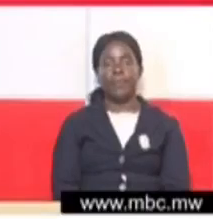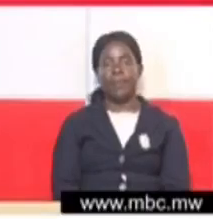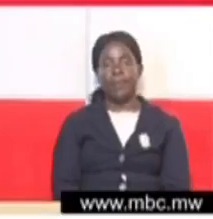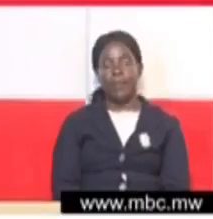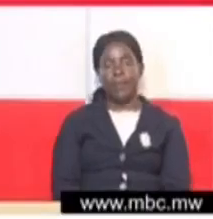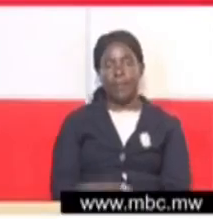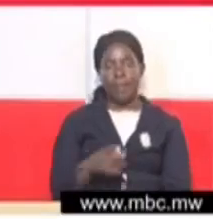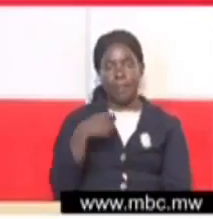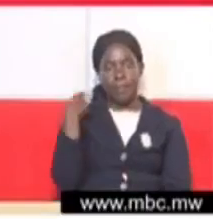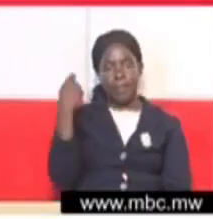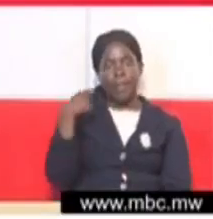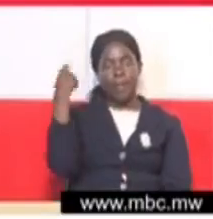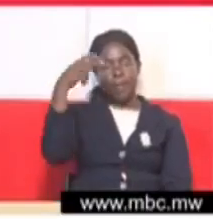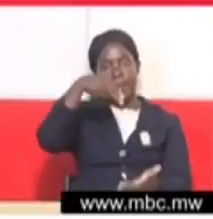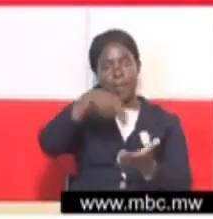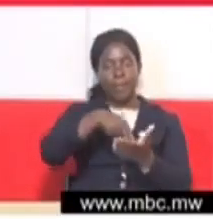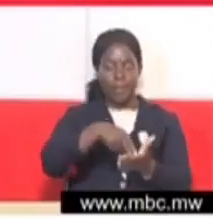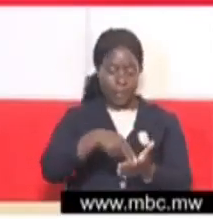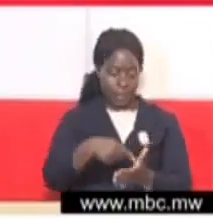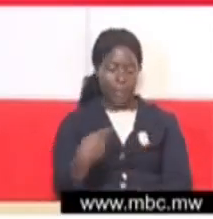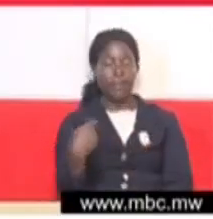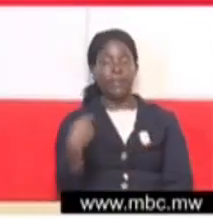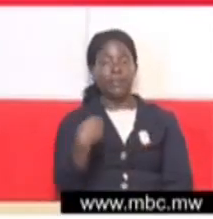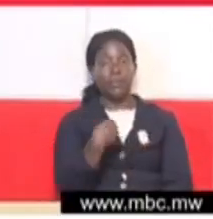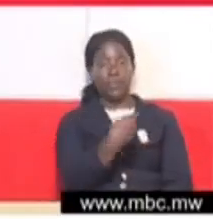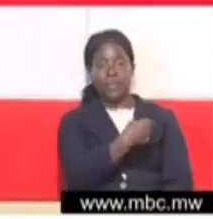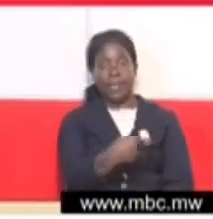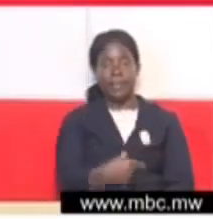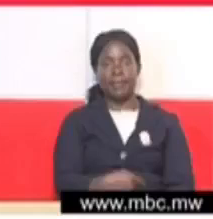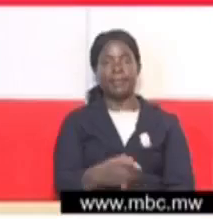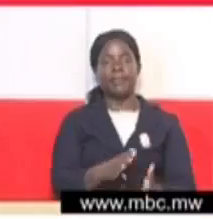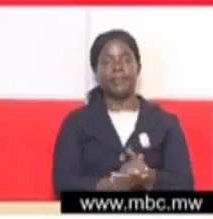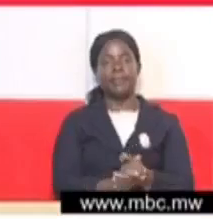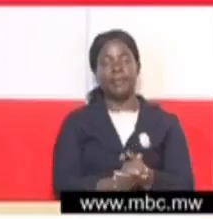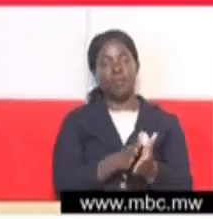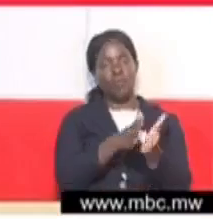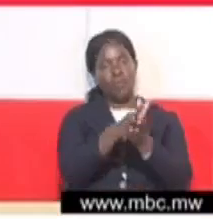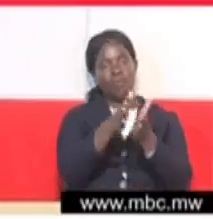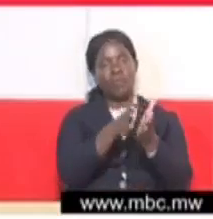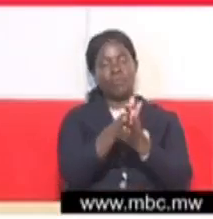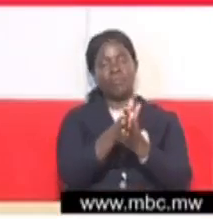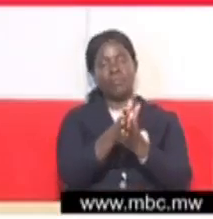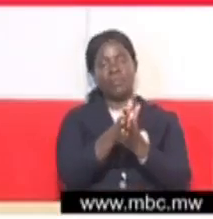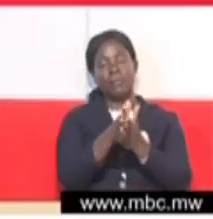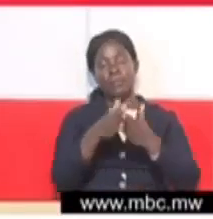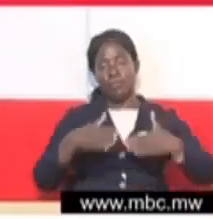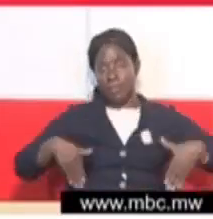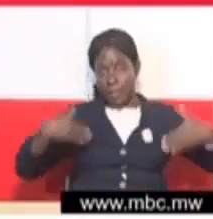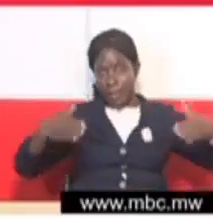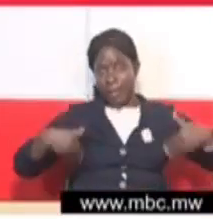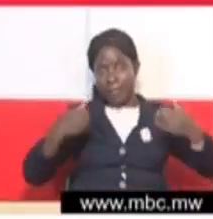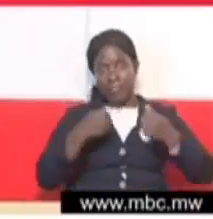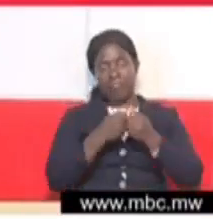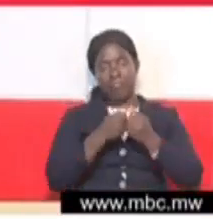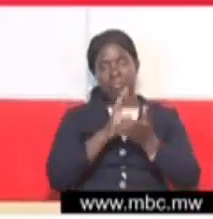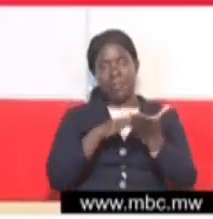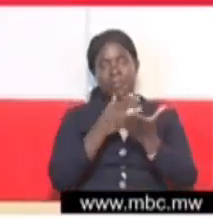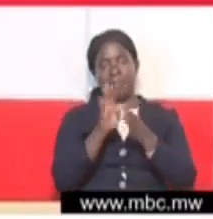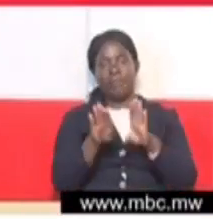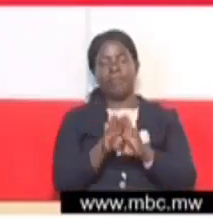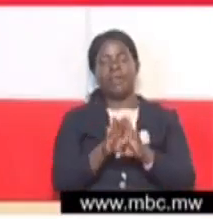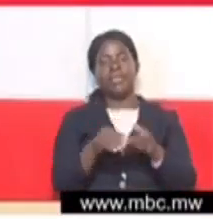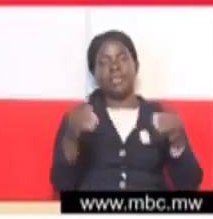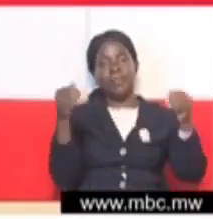Meanwhile, Malawi Ambassador to China, Alan Chimteza, has expressed optimism over the outcomes of the FOCAC